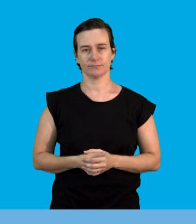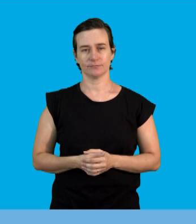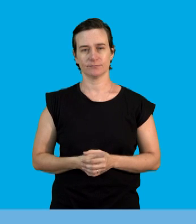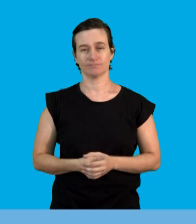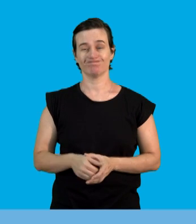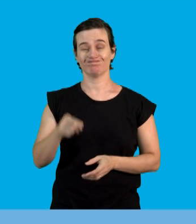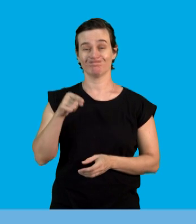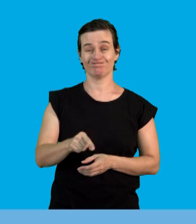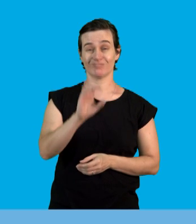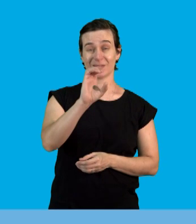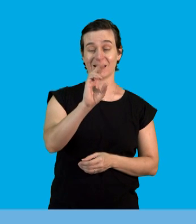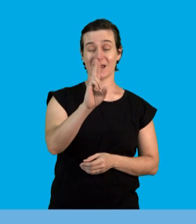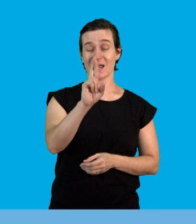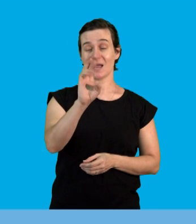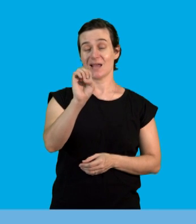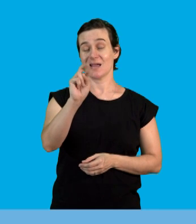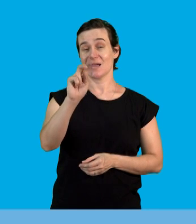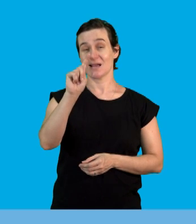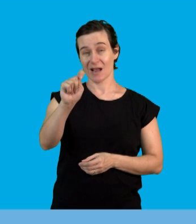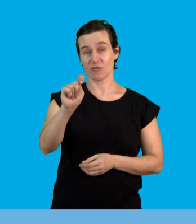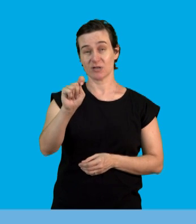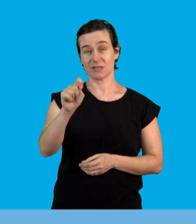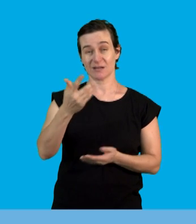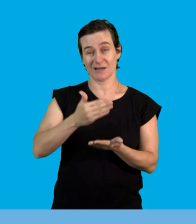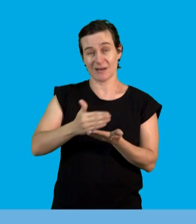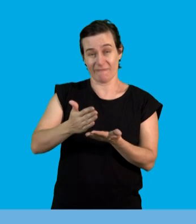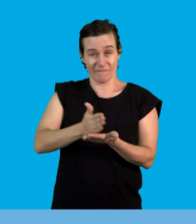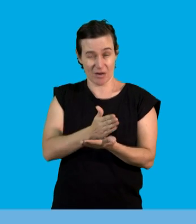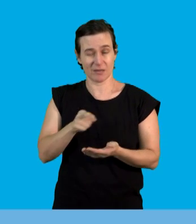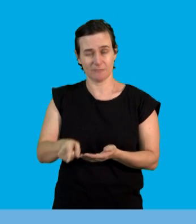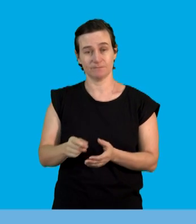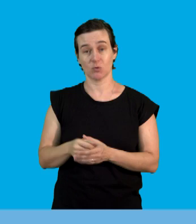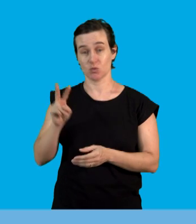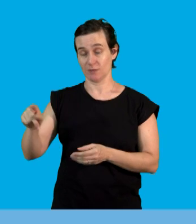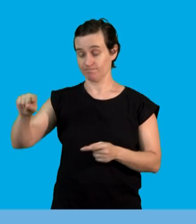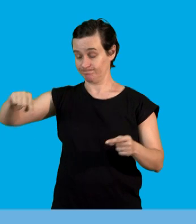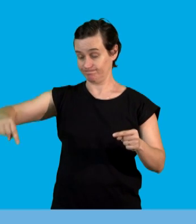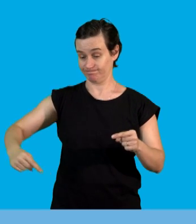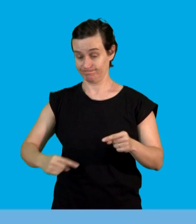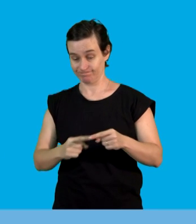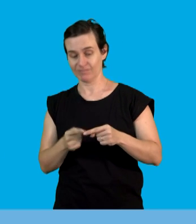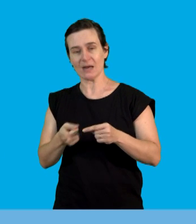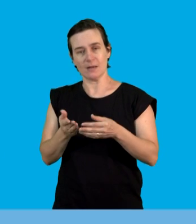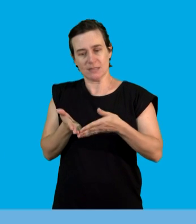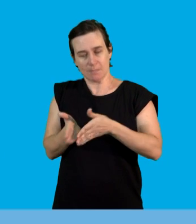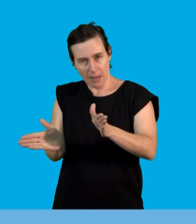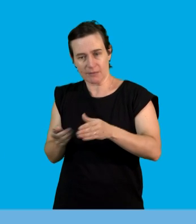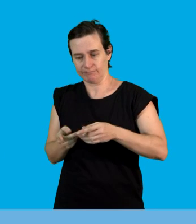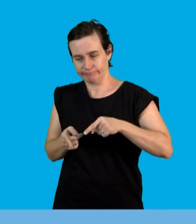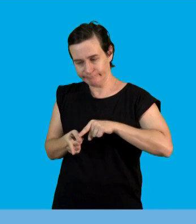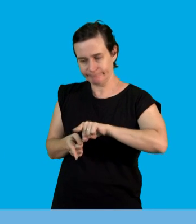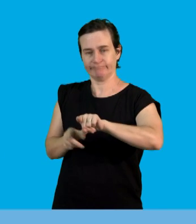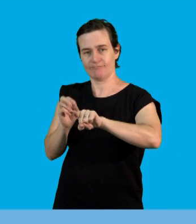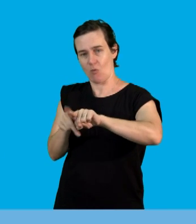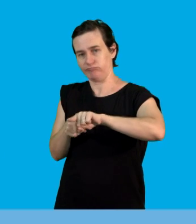the current dividers now, we're saying that the total current from the battery splits into smaller currents. As we can see, once your current gets to this